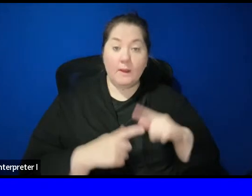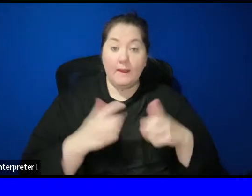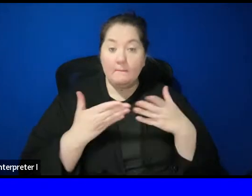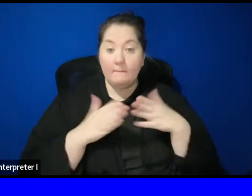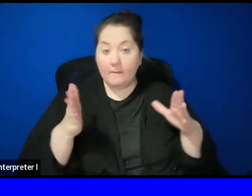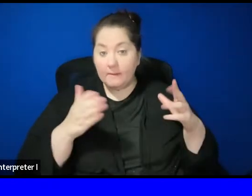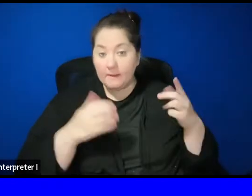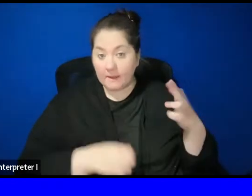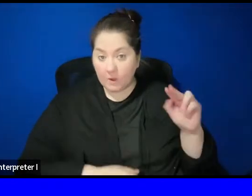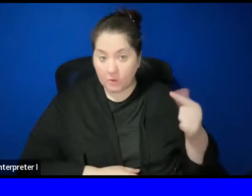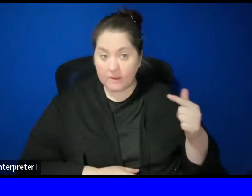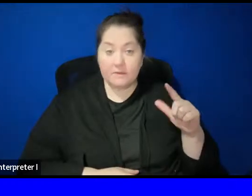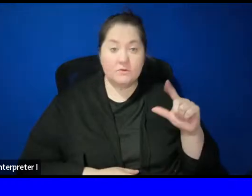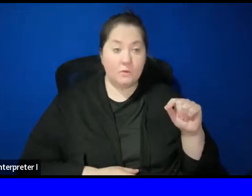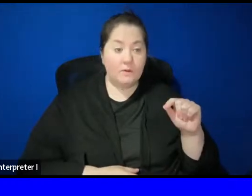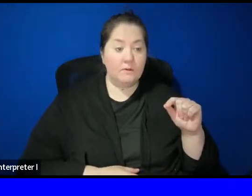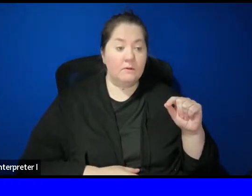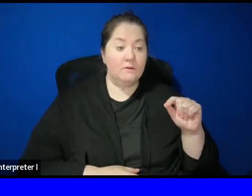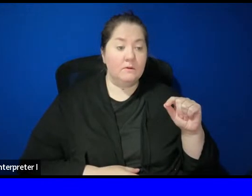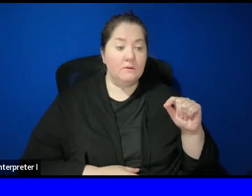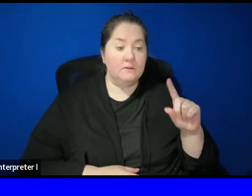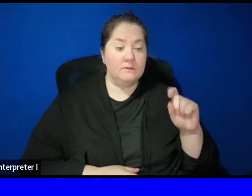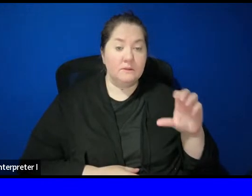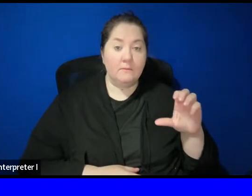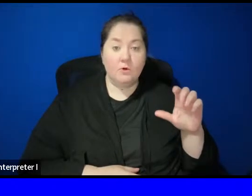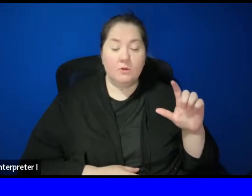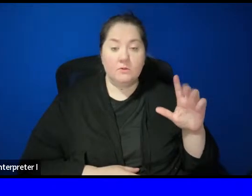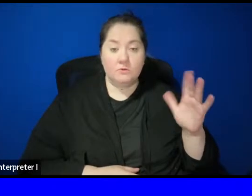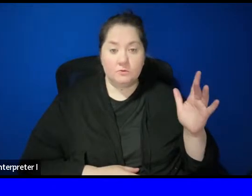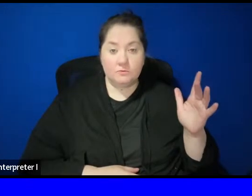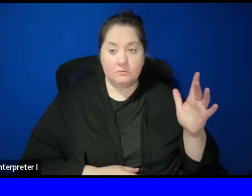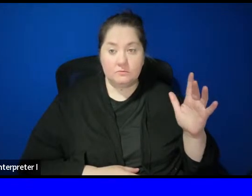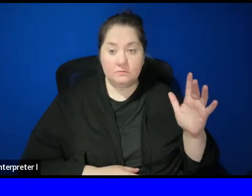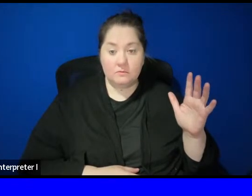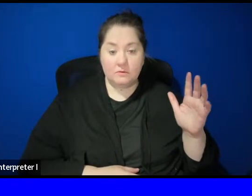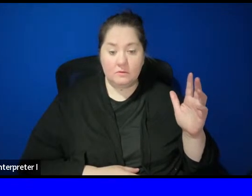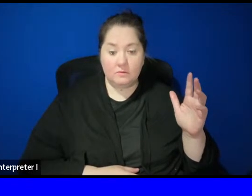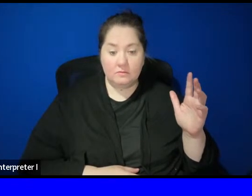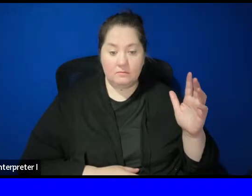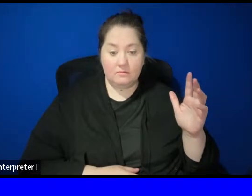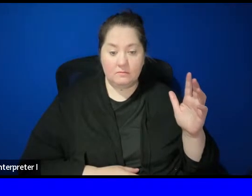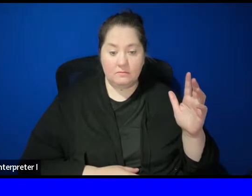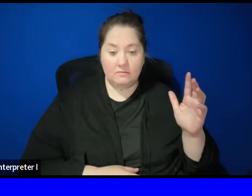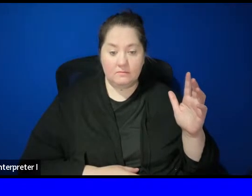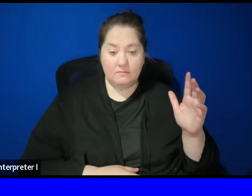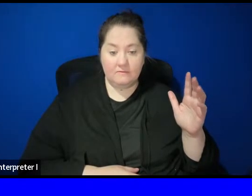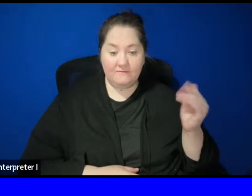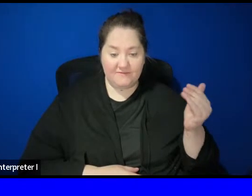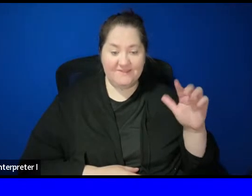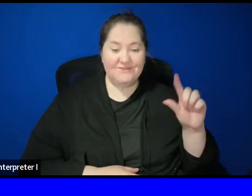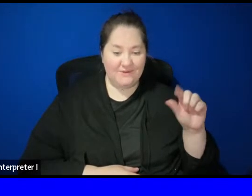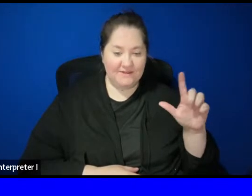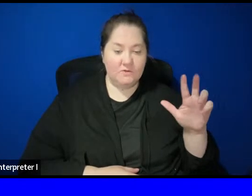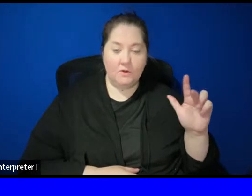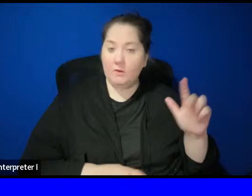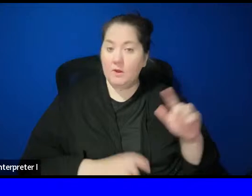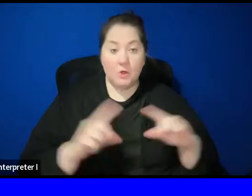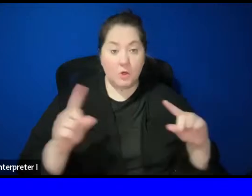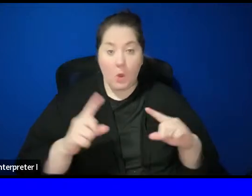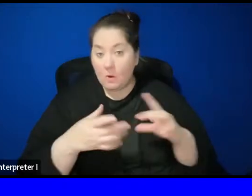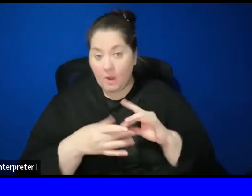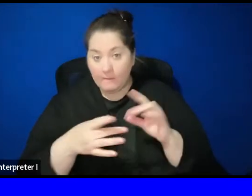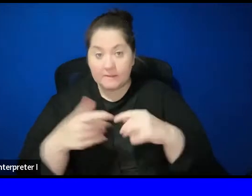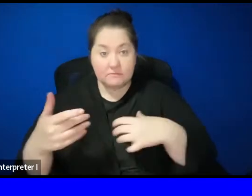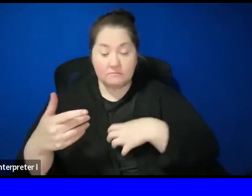measure on December 15th, 2023. And the committee received no testimony or comments in opposition to the bill.